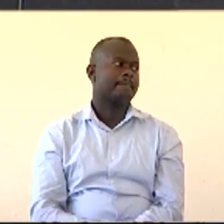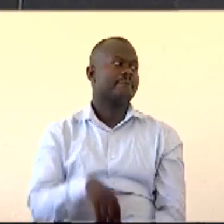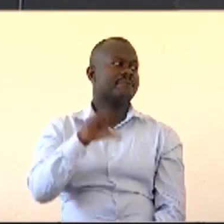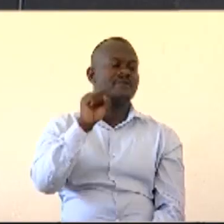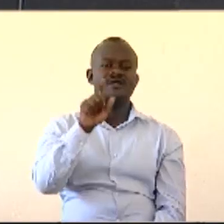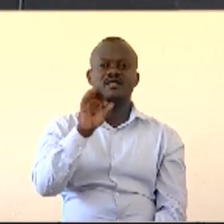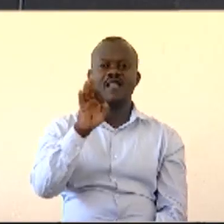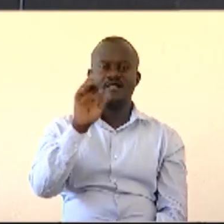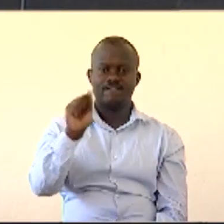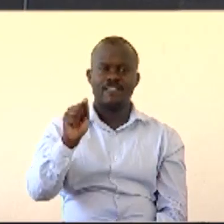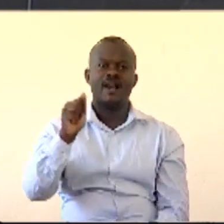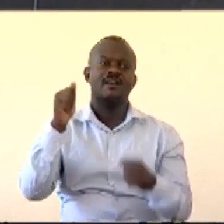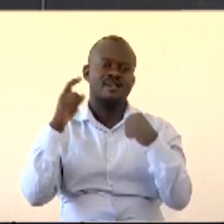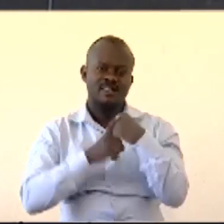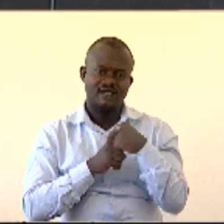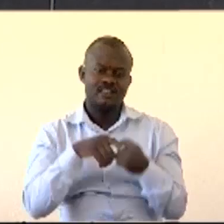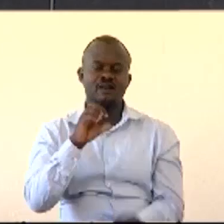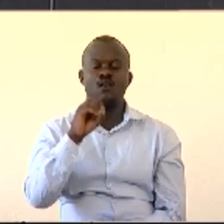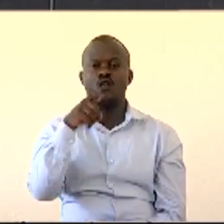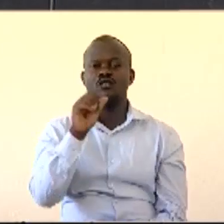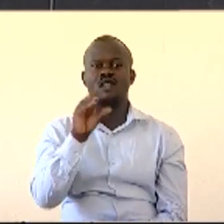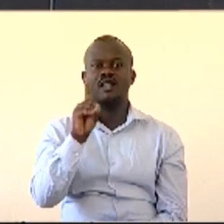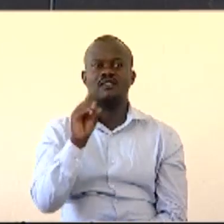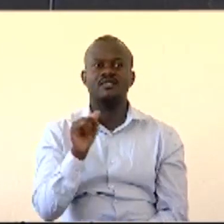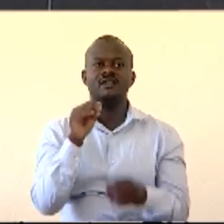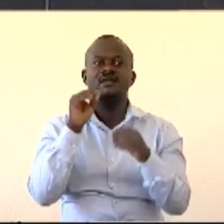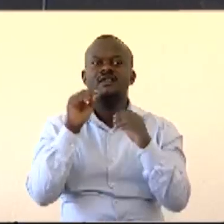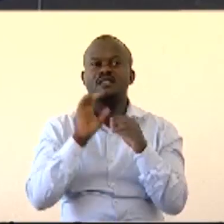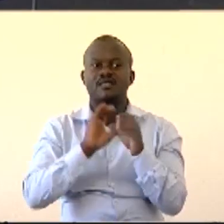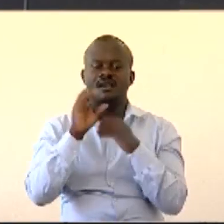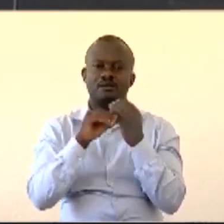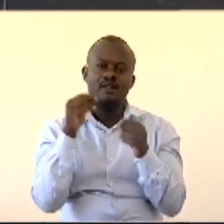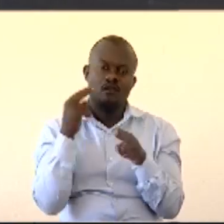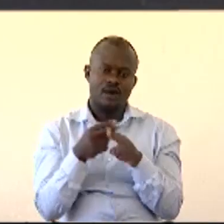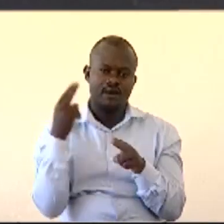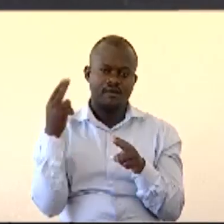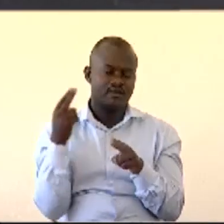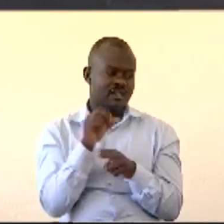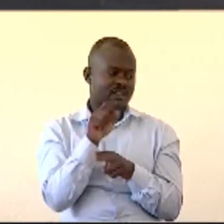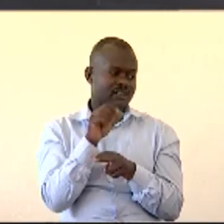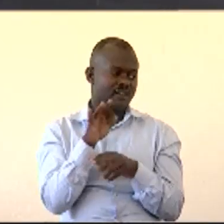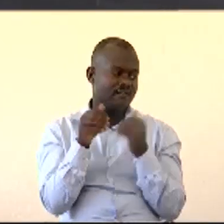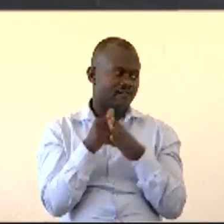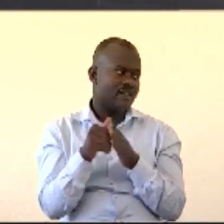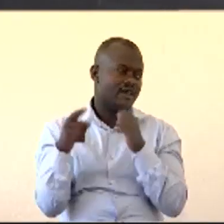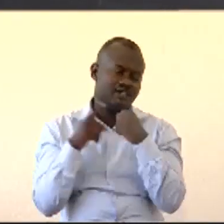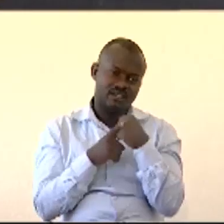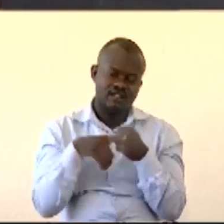Sulfur 6 oxide. That is the chemical name. Sulfur 6